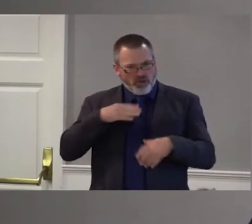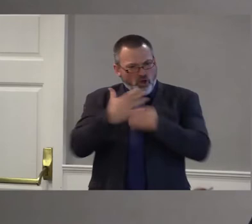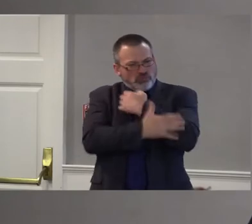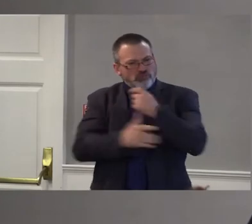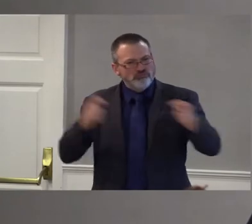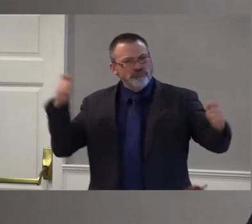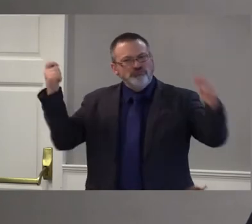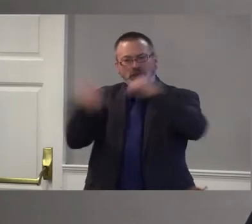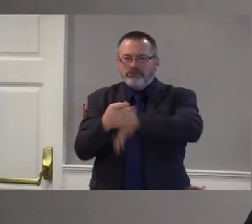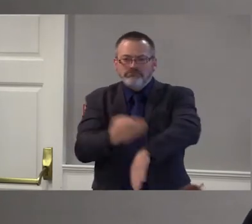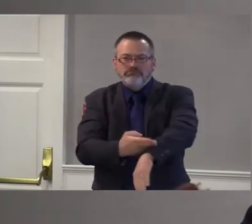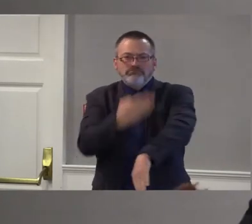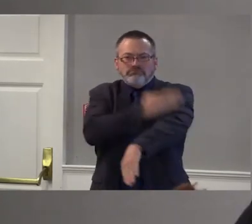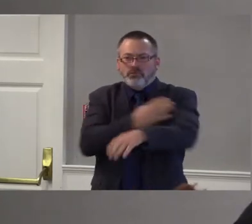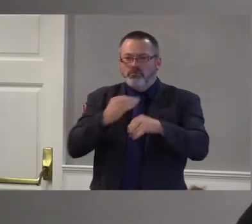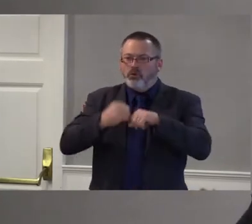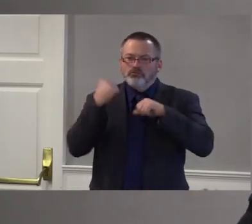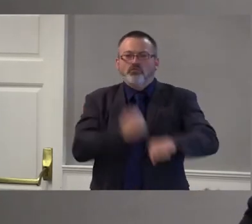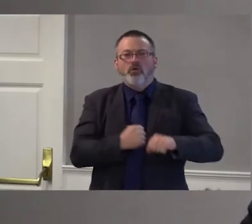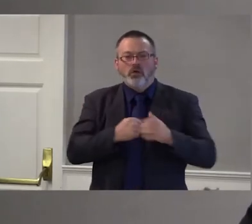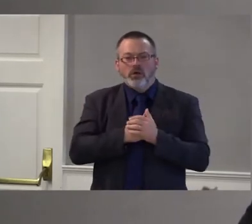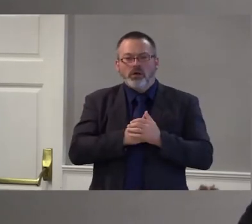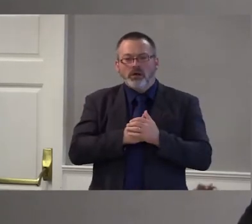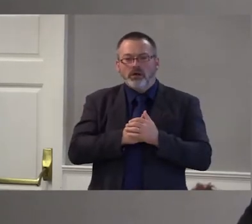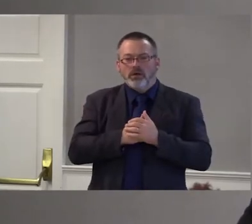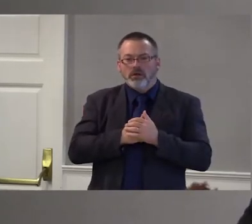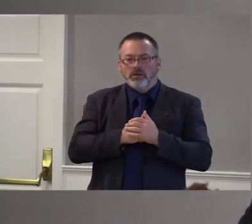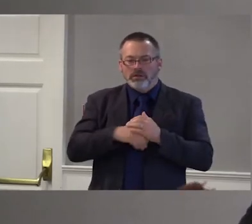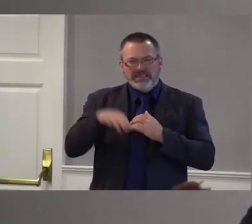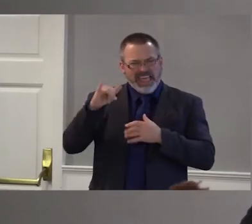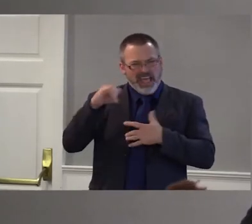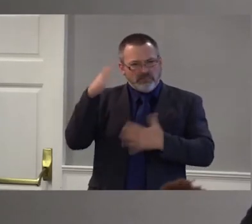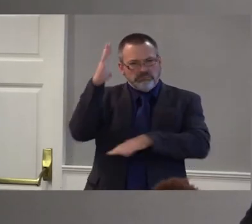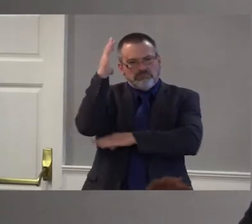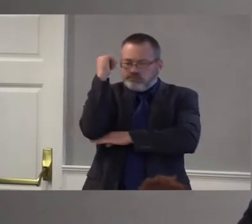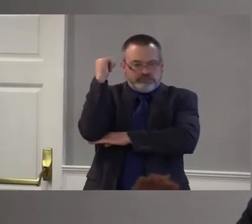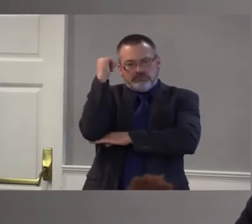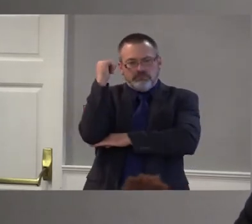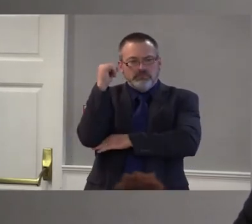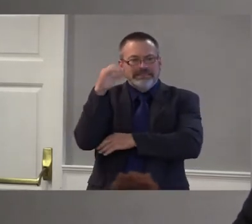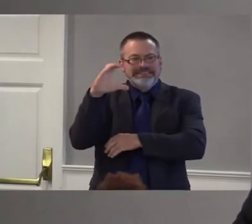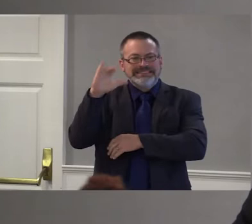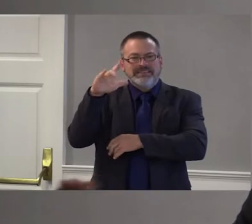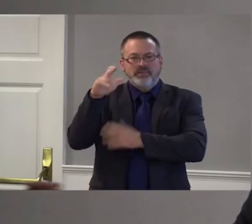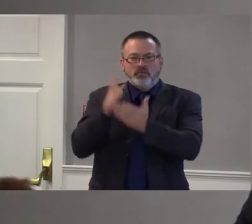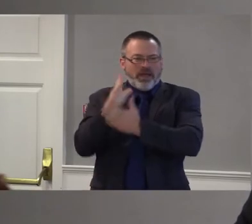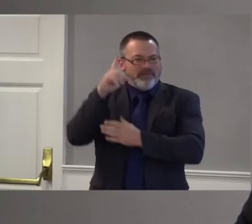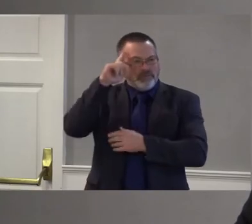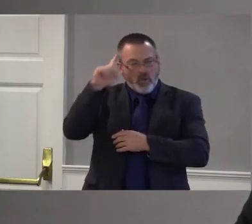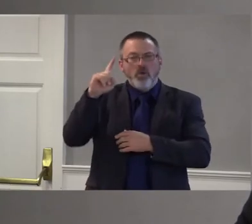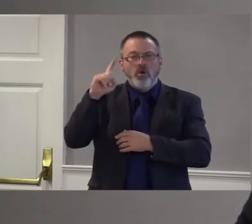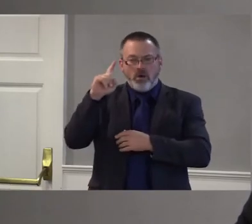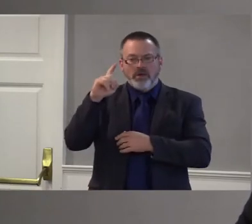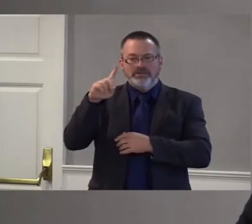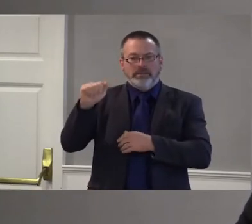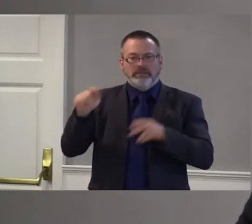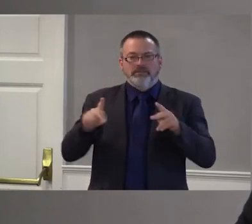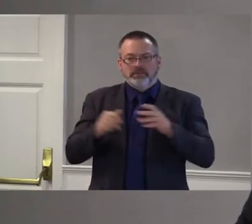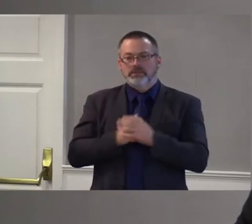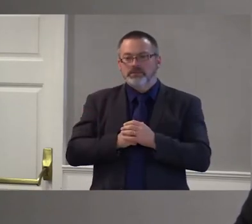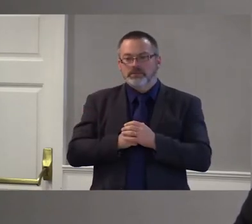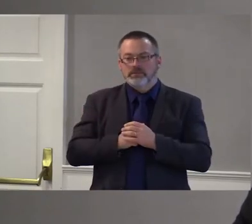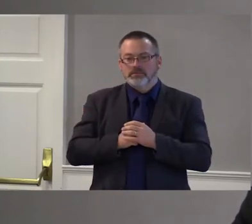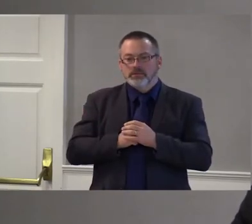landmark achievement for American civil rights. The ADA has helped to uphold the dignity of thousands of Vermonters who have a